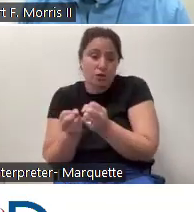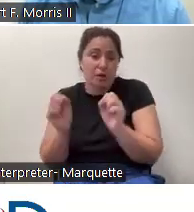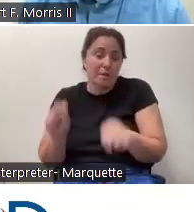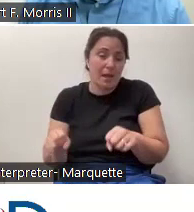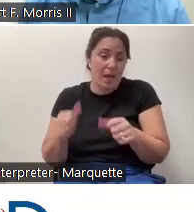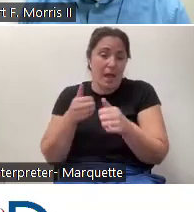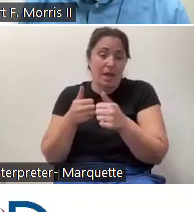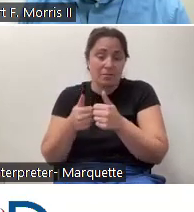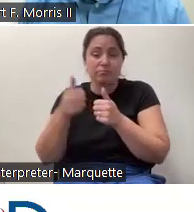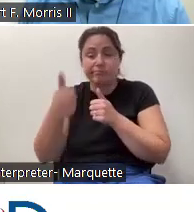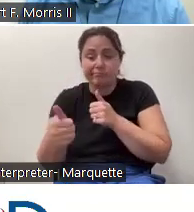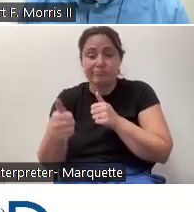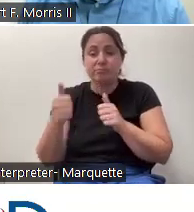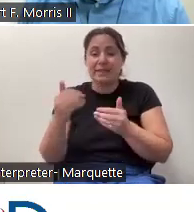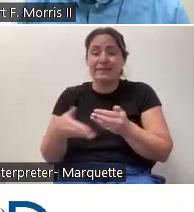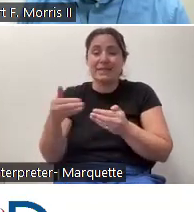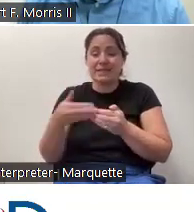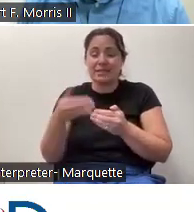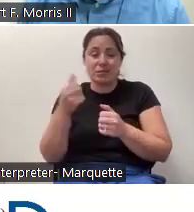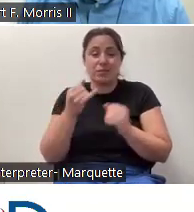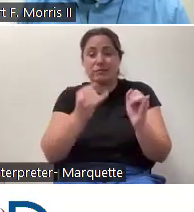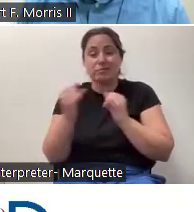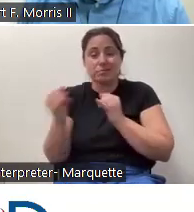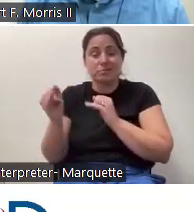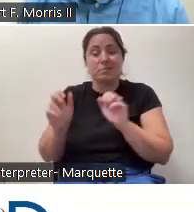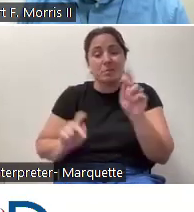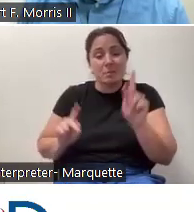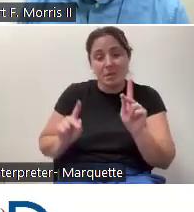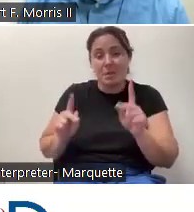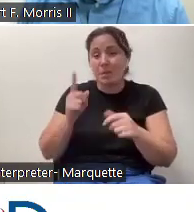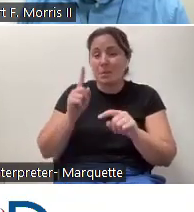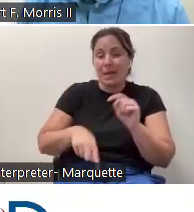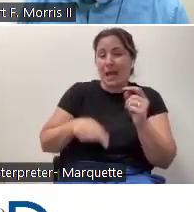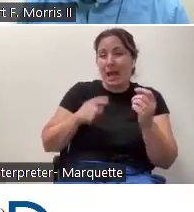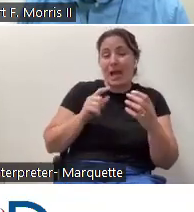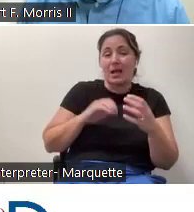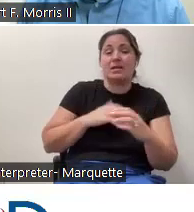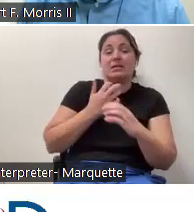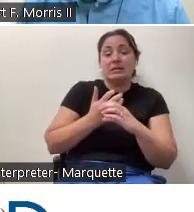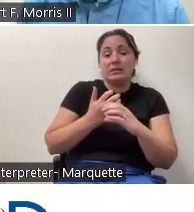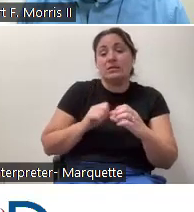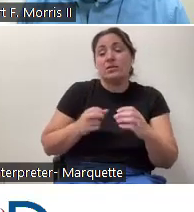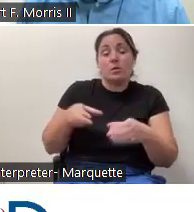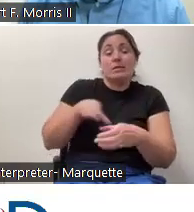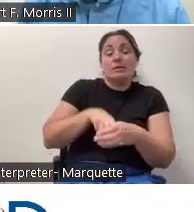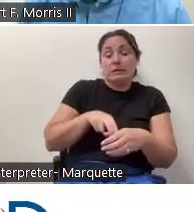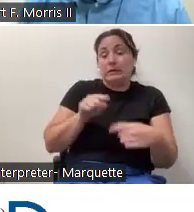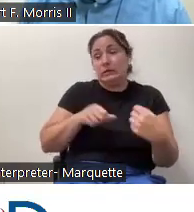remotely for ease of access for individuals who might not have the transportation or ability to get to our career